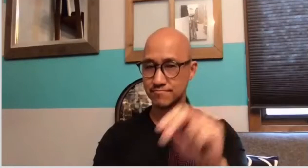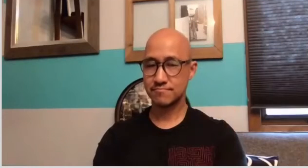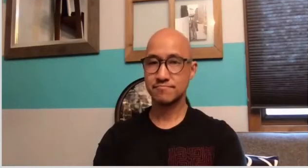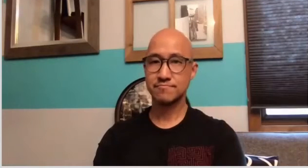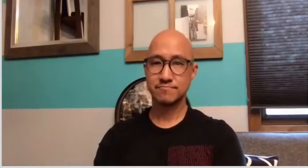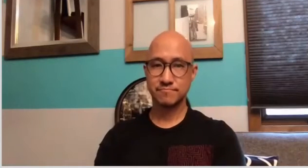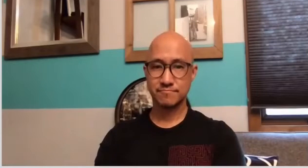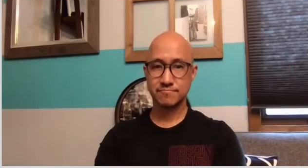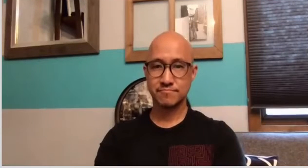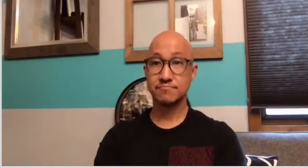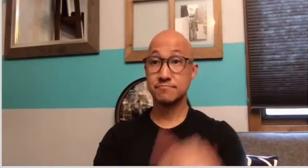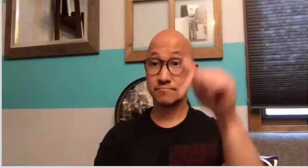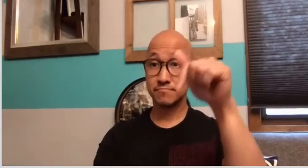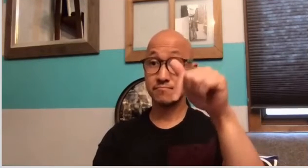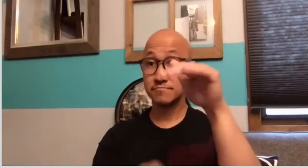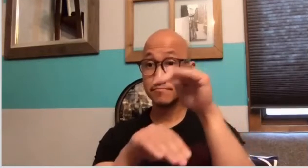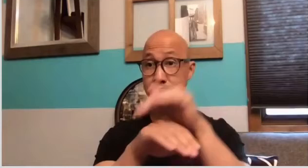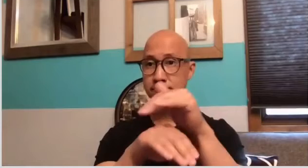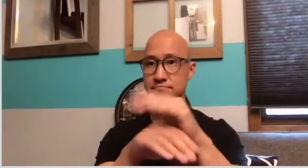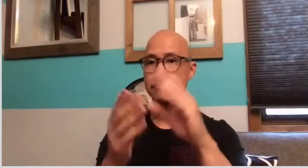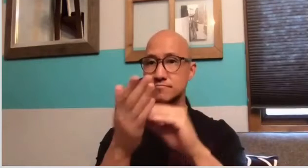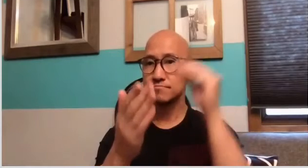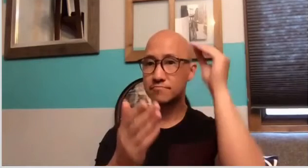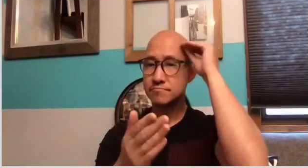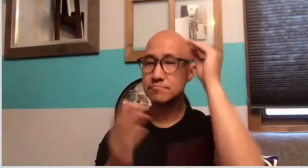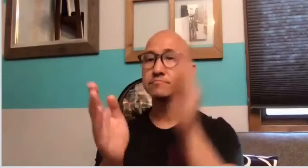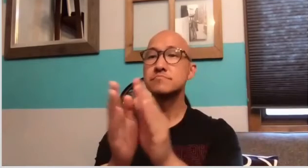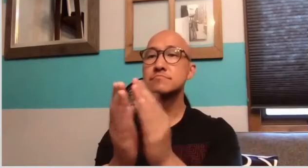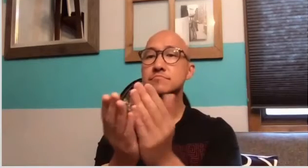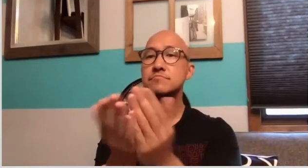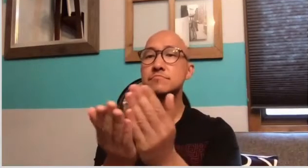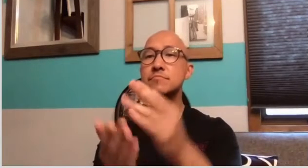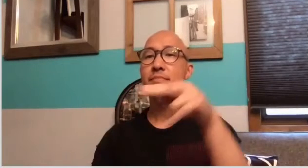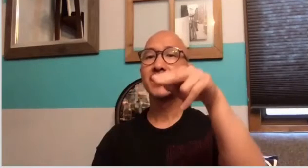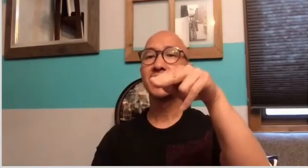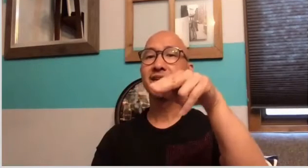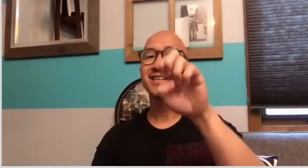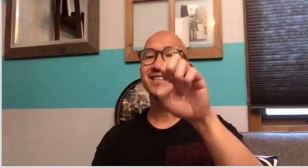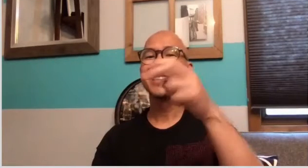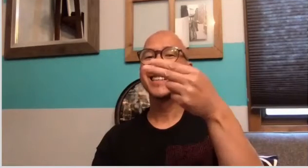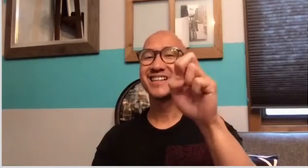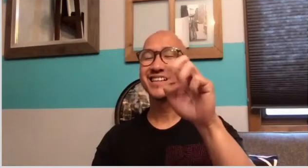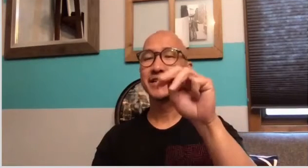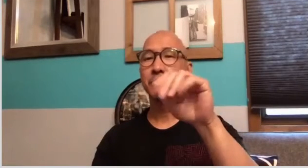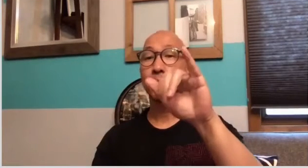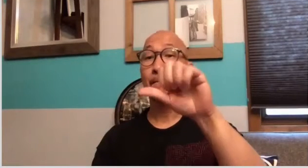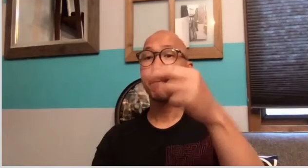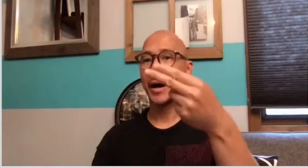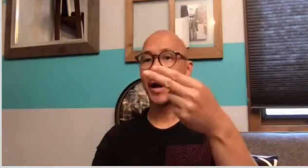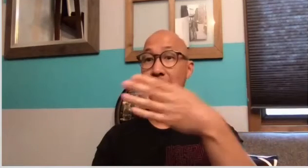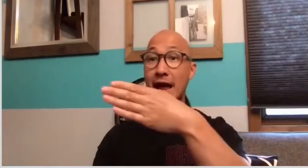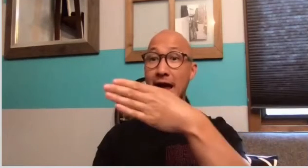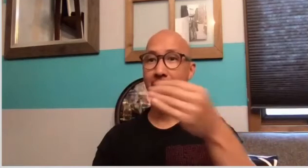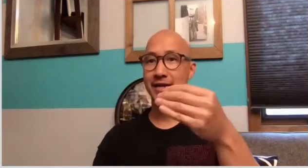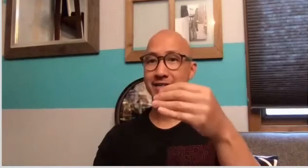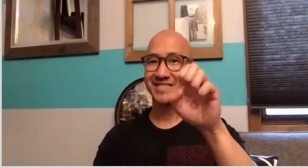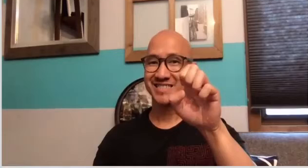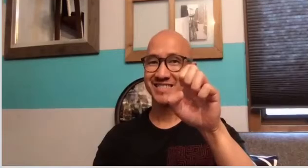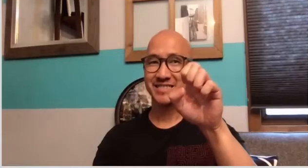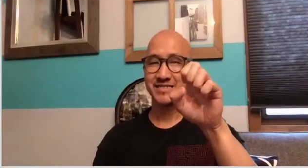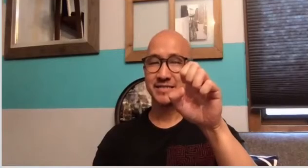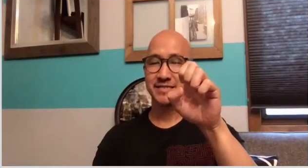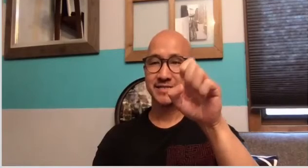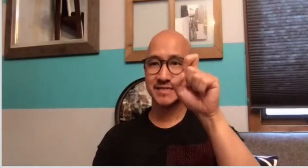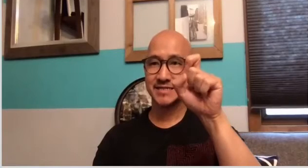We're going to be looking tonight at Nehemiah and Ezra, the joint books, and we're going to have our brother Bobby